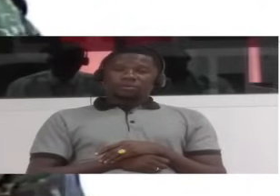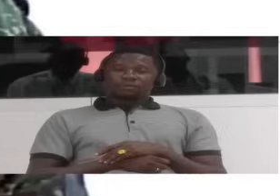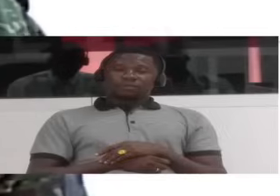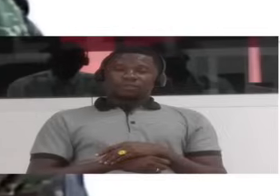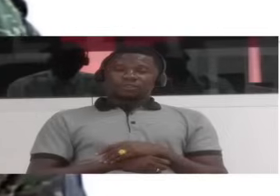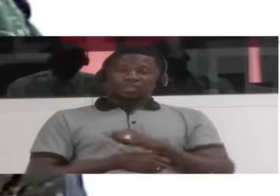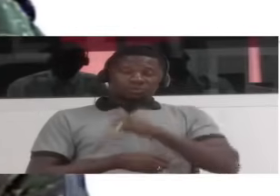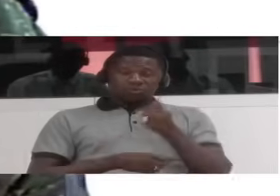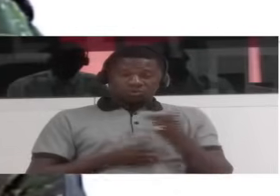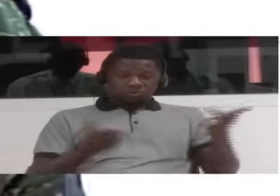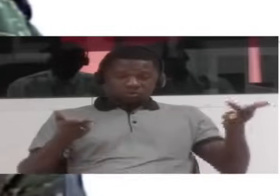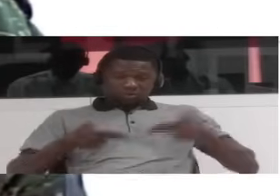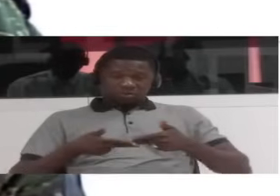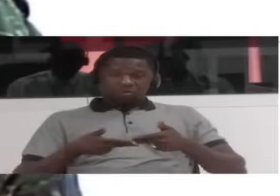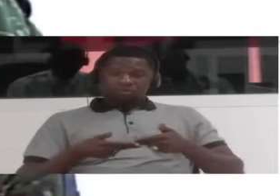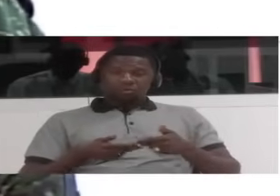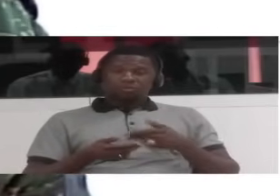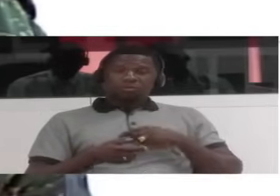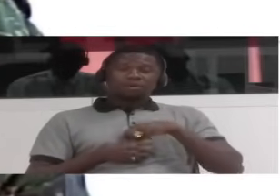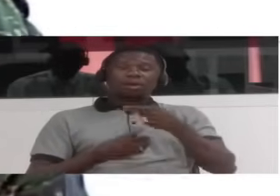and he was welcomed by Tony Catoni.